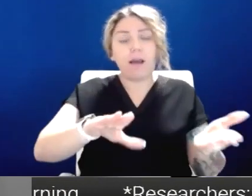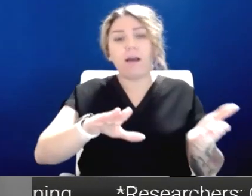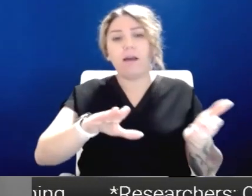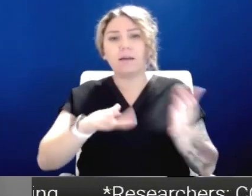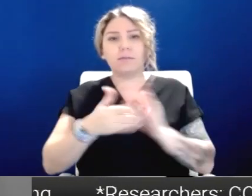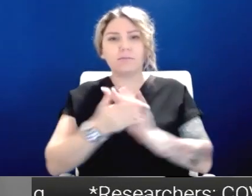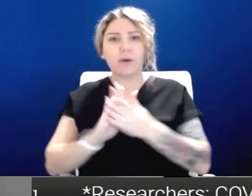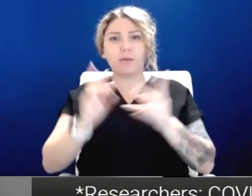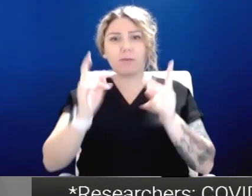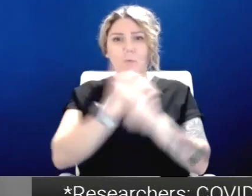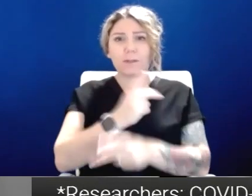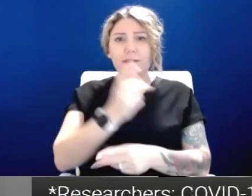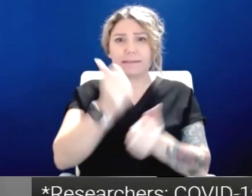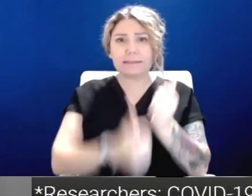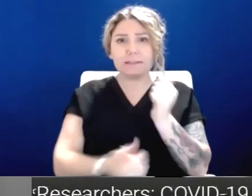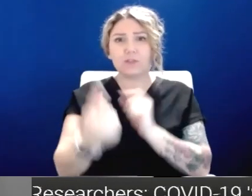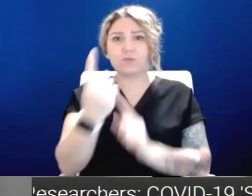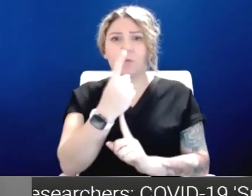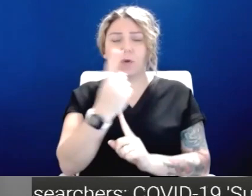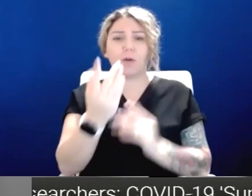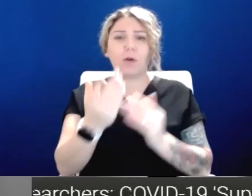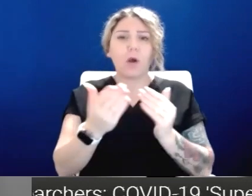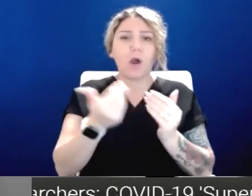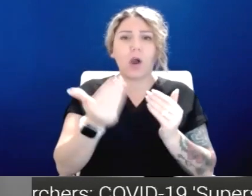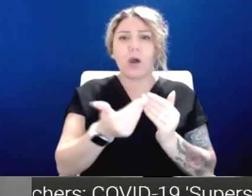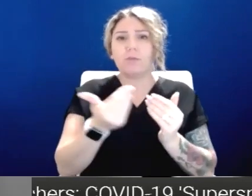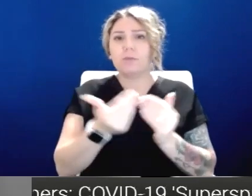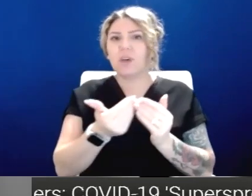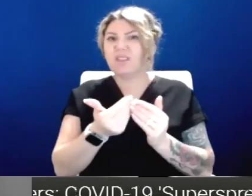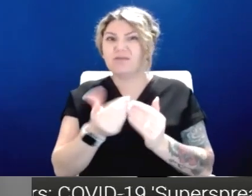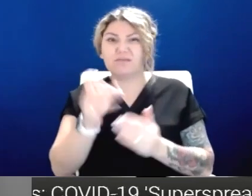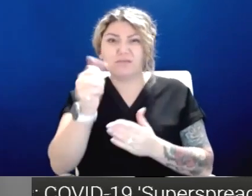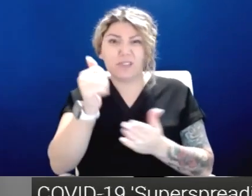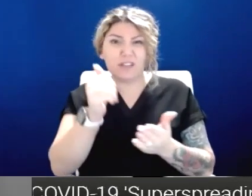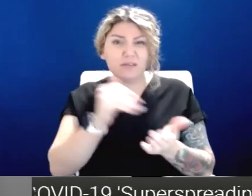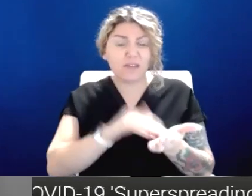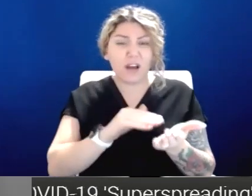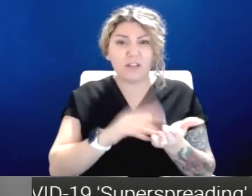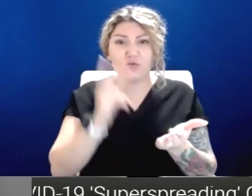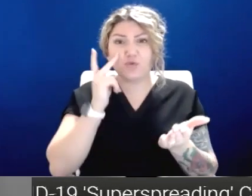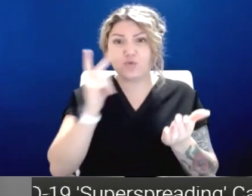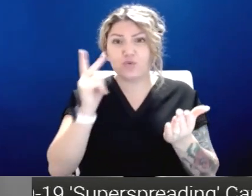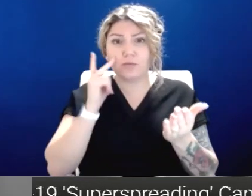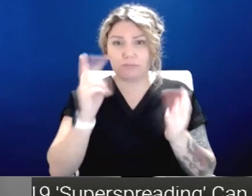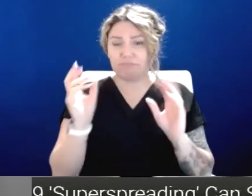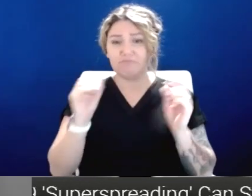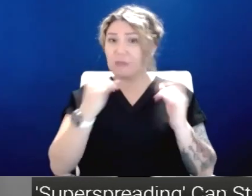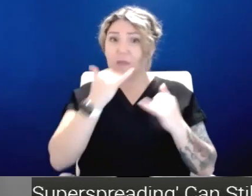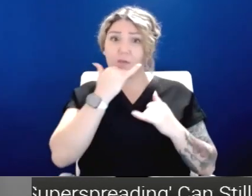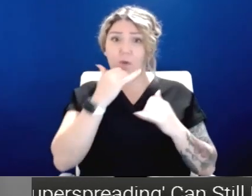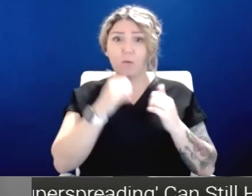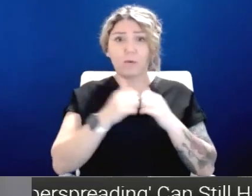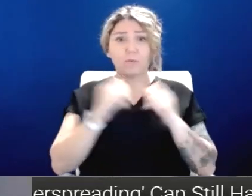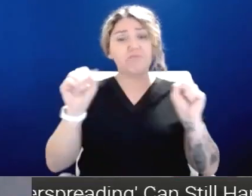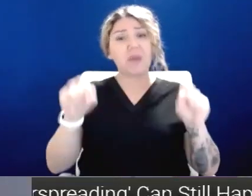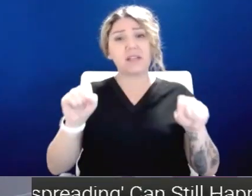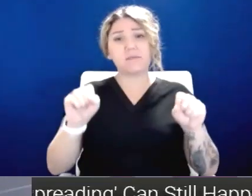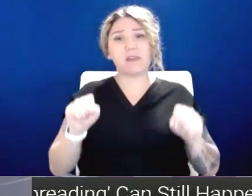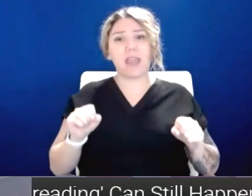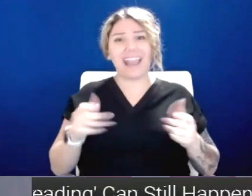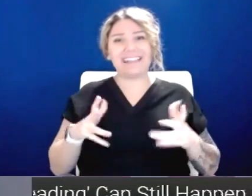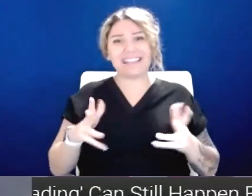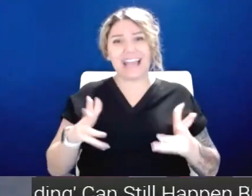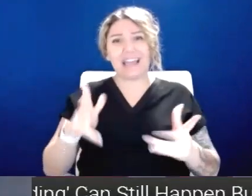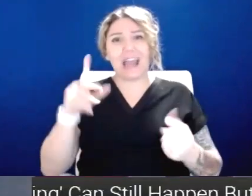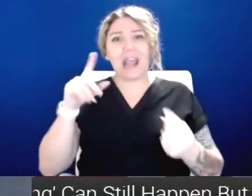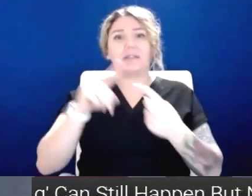single one of the almost dozen doctors she saw told her there was nothing wrong with her except possibly anxiety, until finally